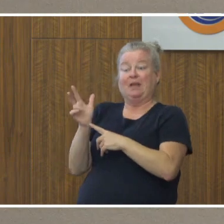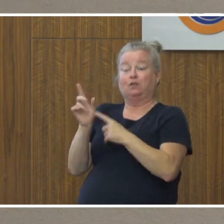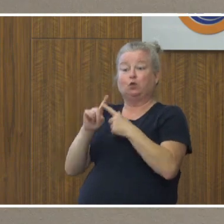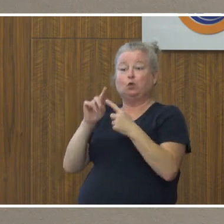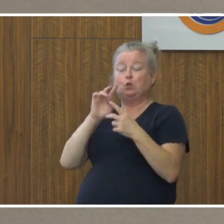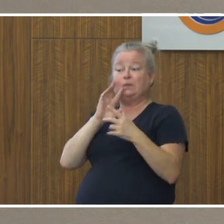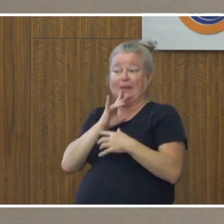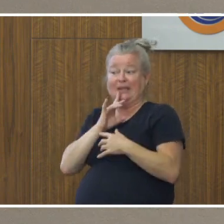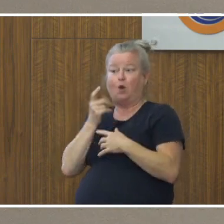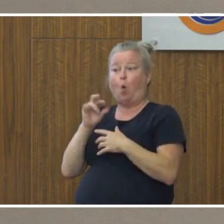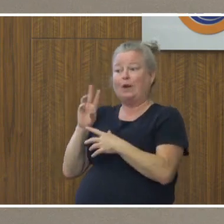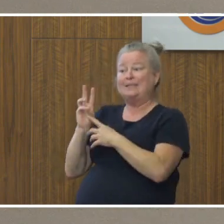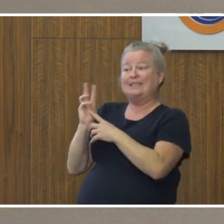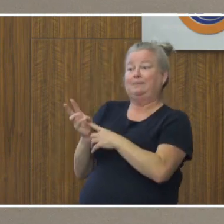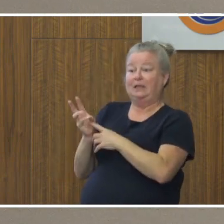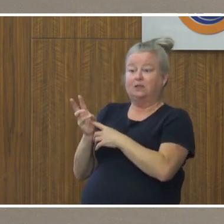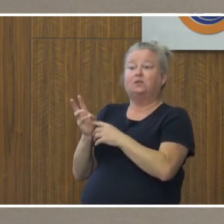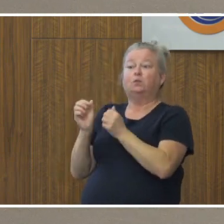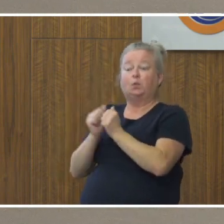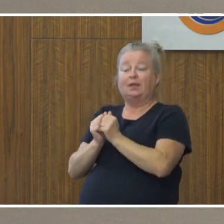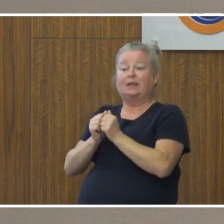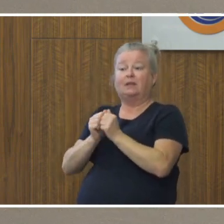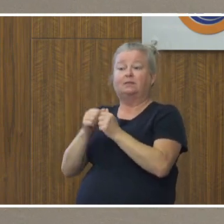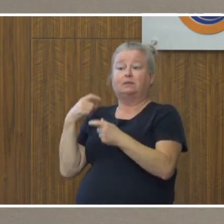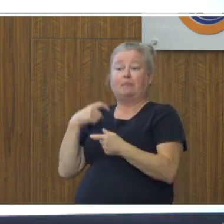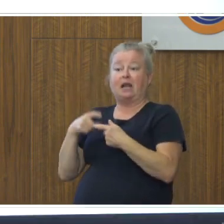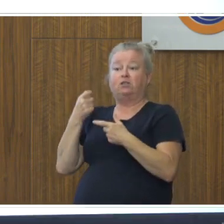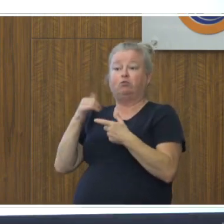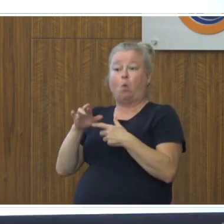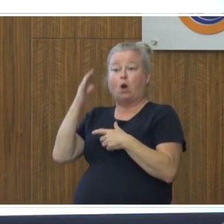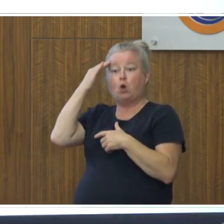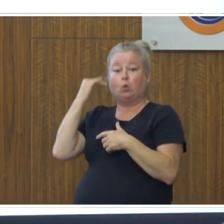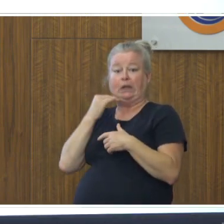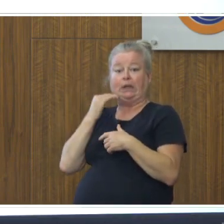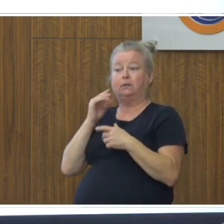minutes with a Spanish or Korean translator.